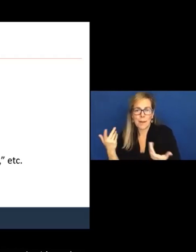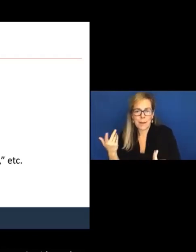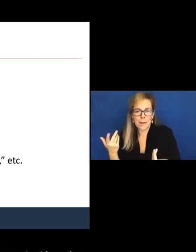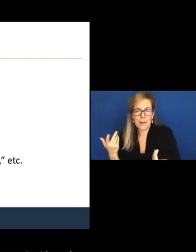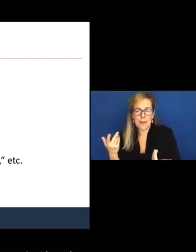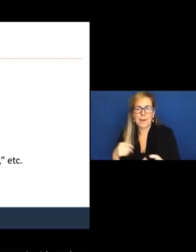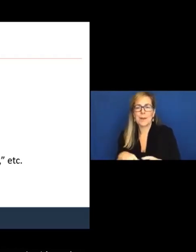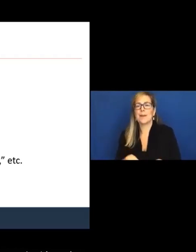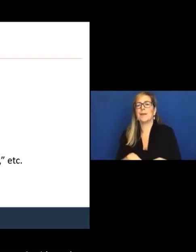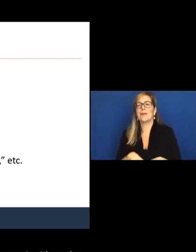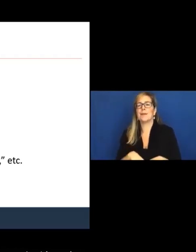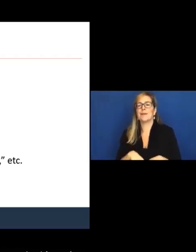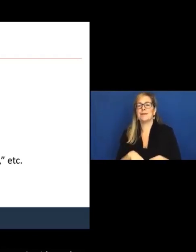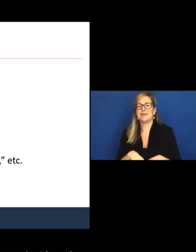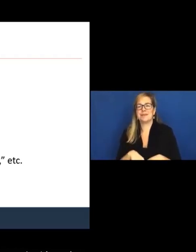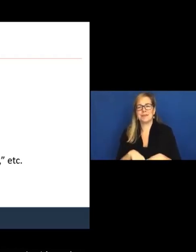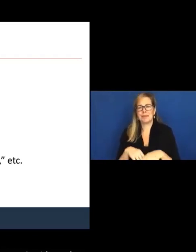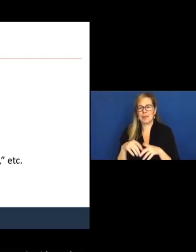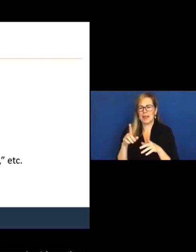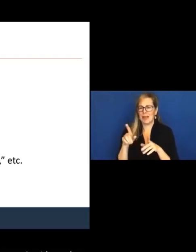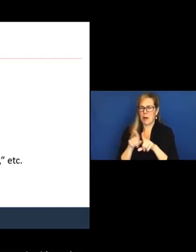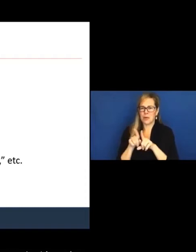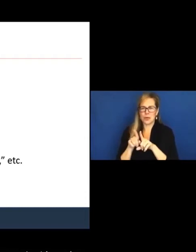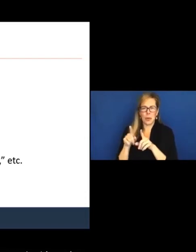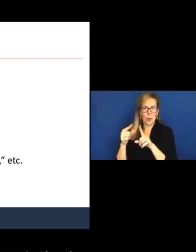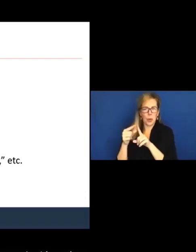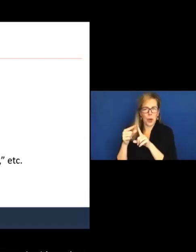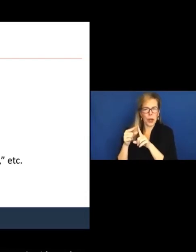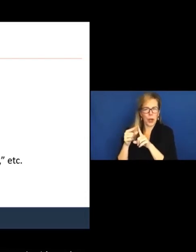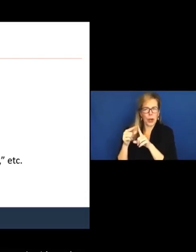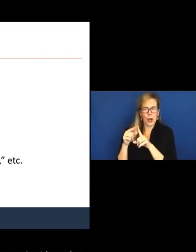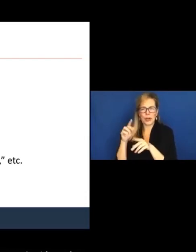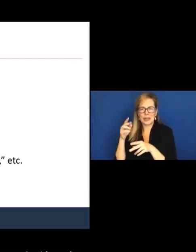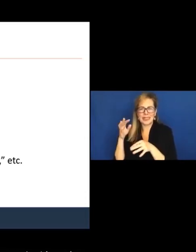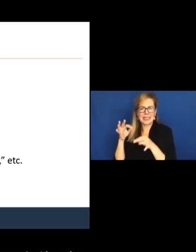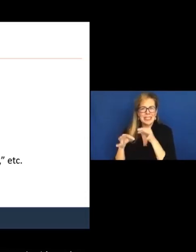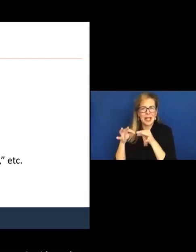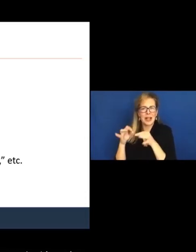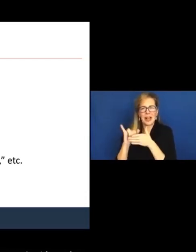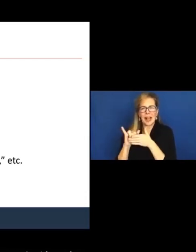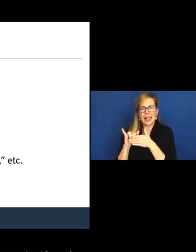Last, avoid words of judgment like impaired or confined to.